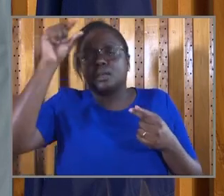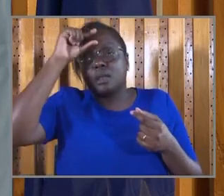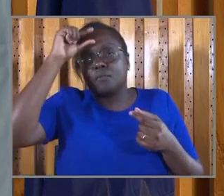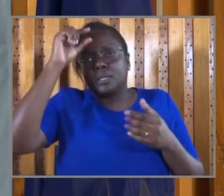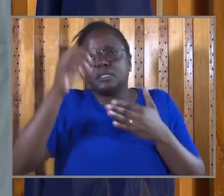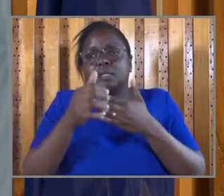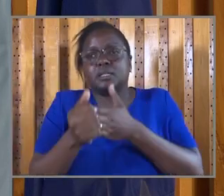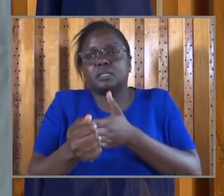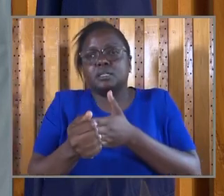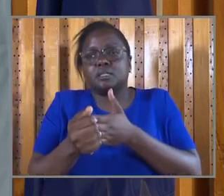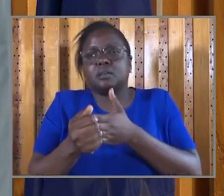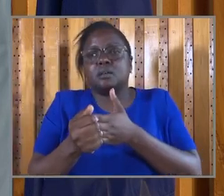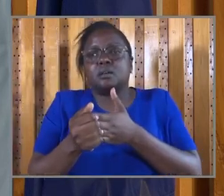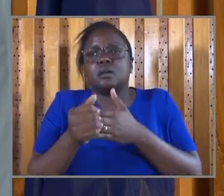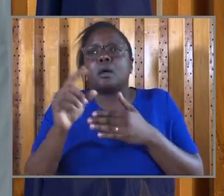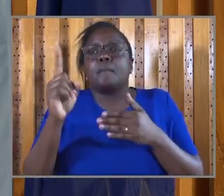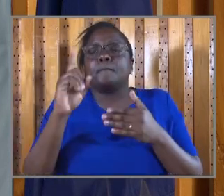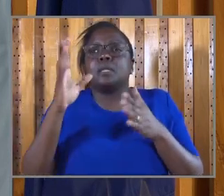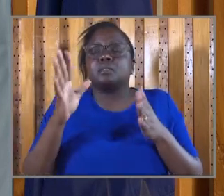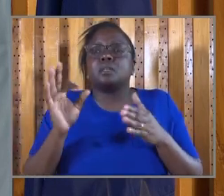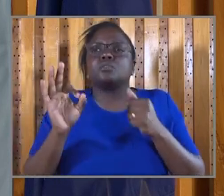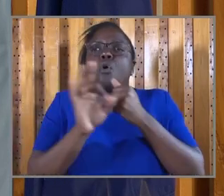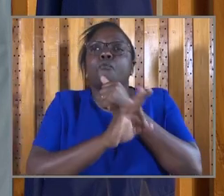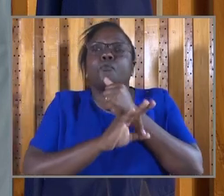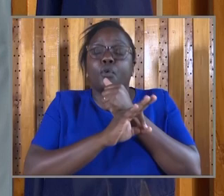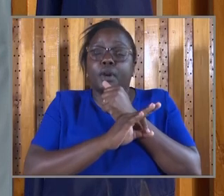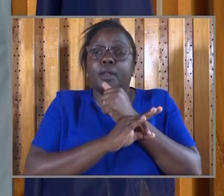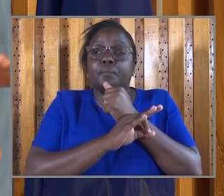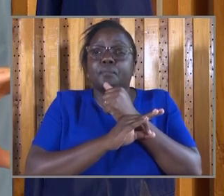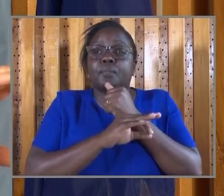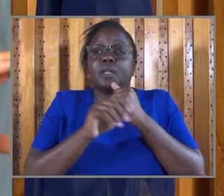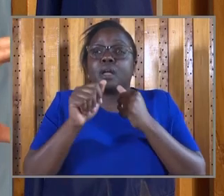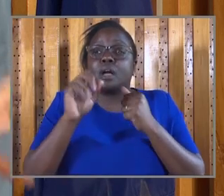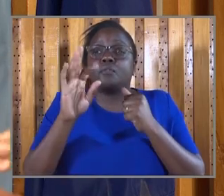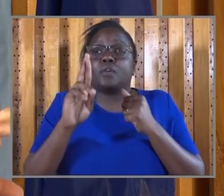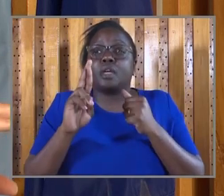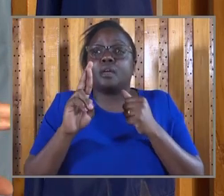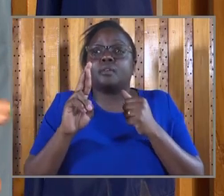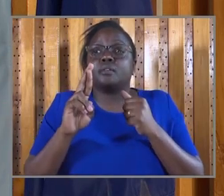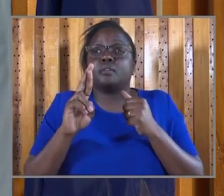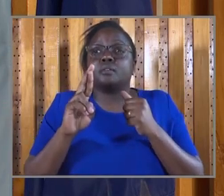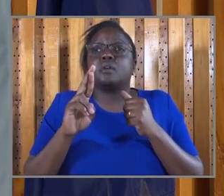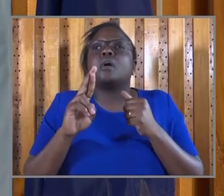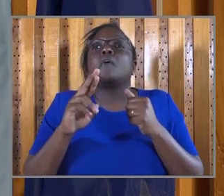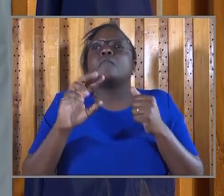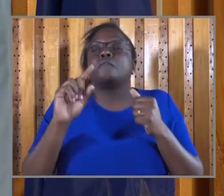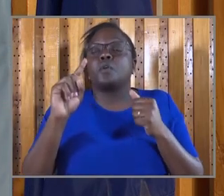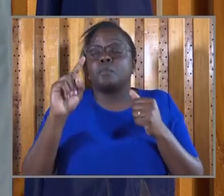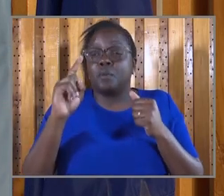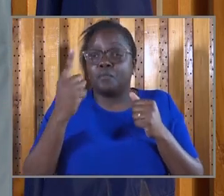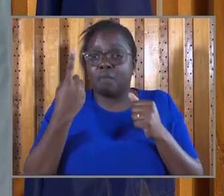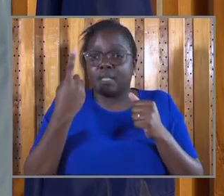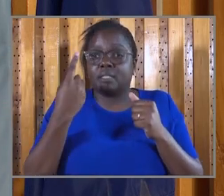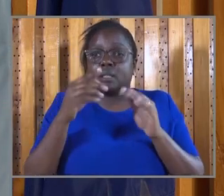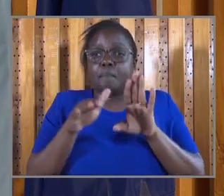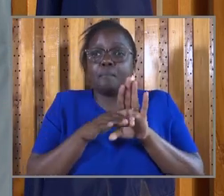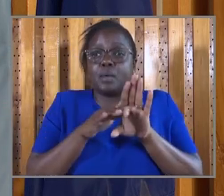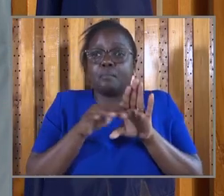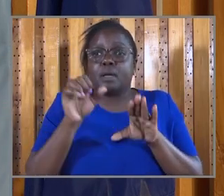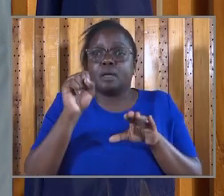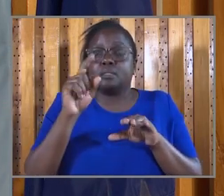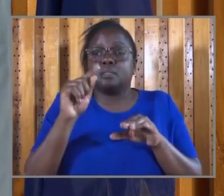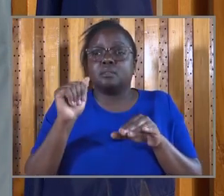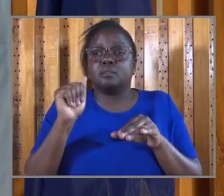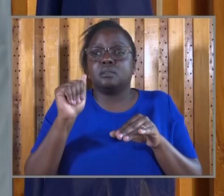leaders, ministers of foreign affairs, and other leaders from the various member states, but also from the European Union, have been